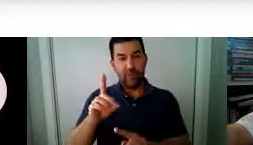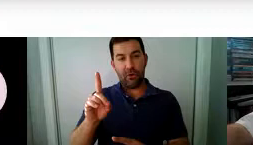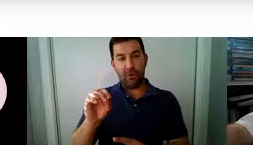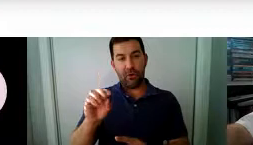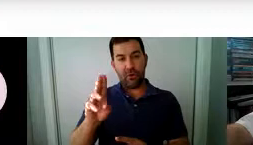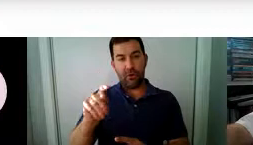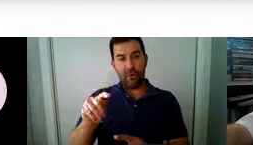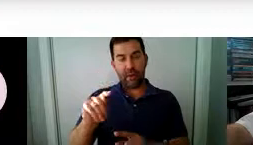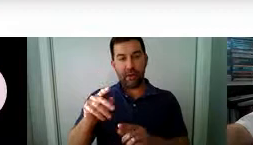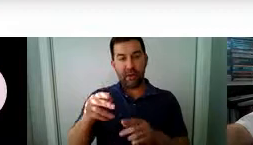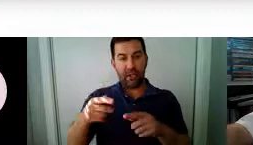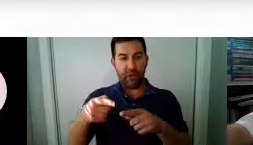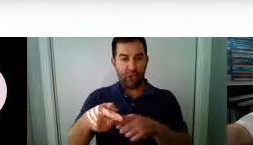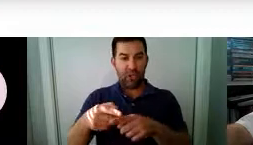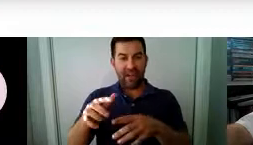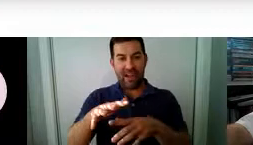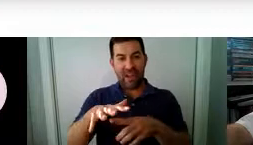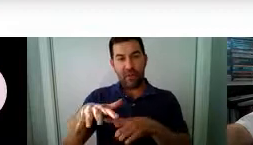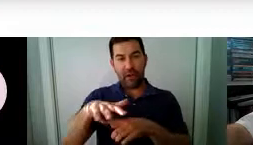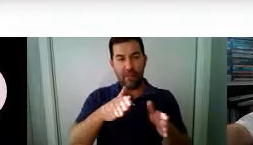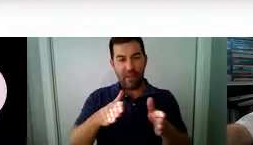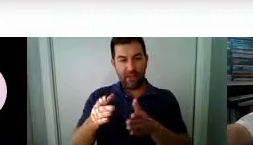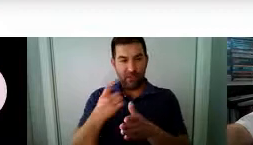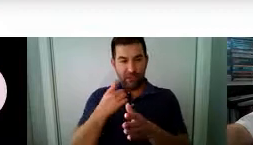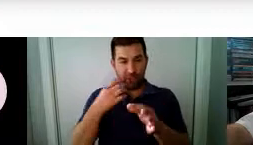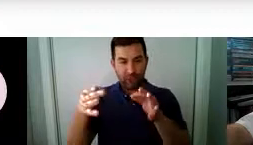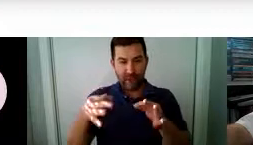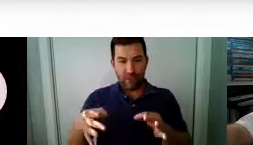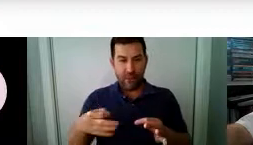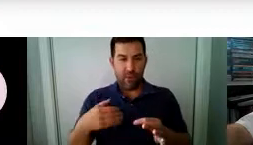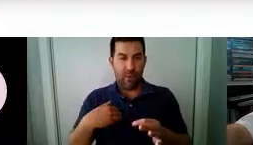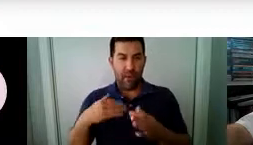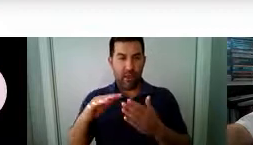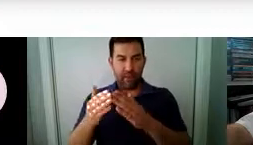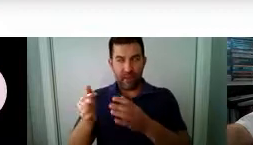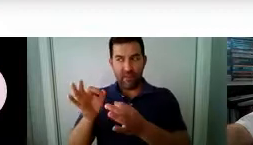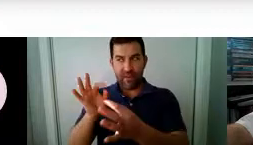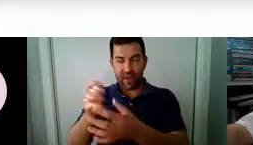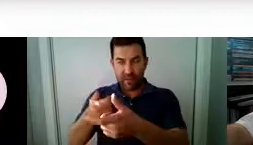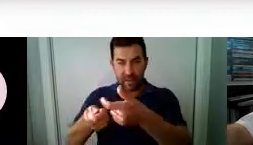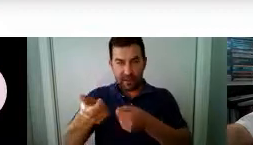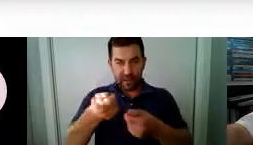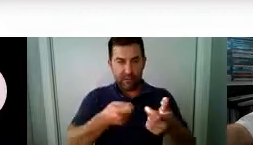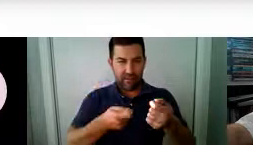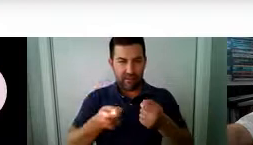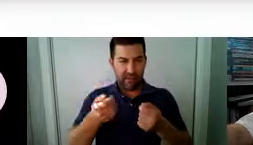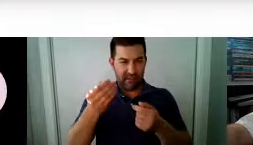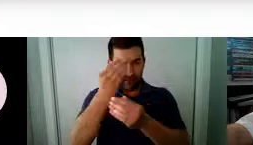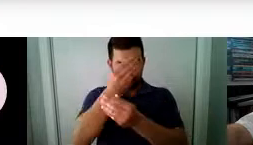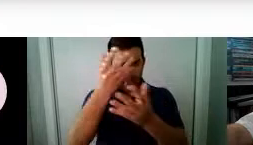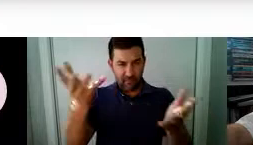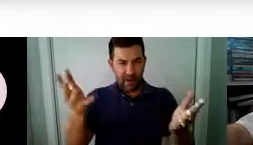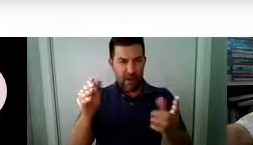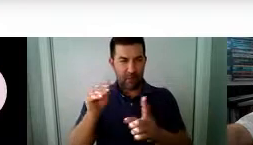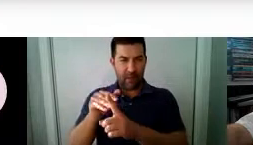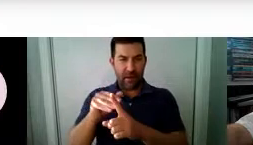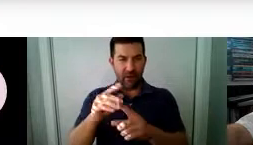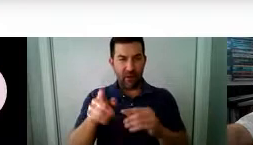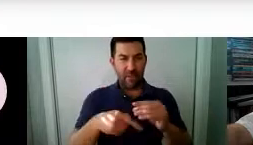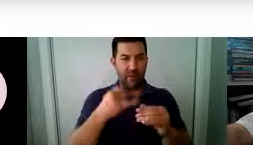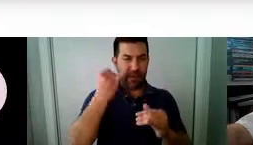Station Area Plan that Breen was just describing, was created with community input. So this is just to provide a reminder of kind of the ideas